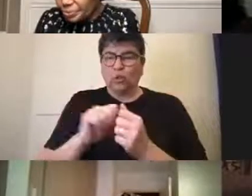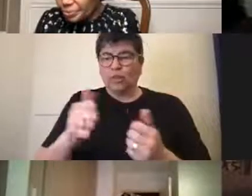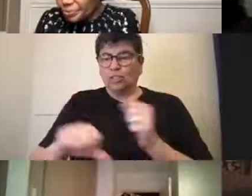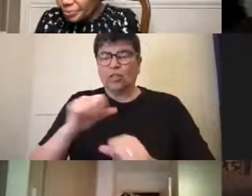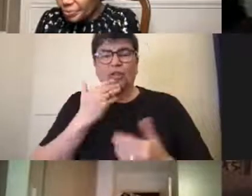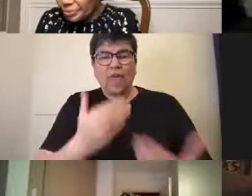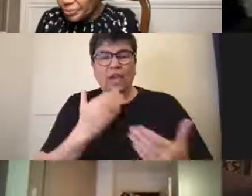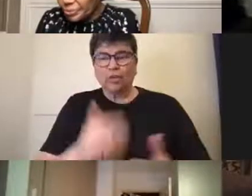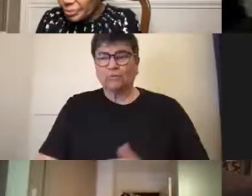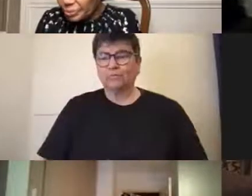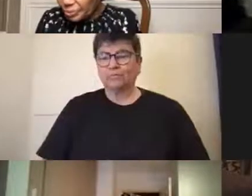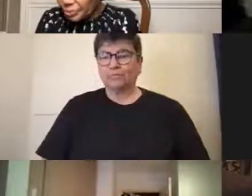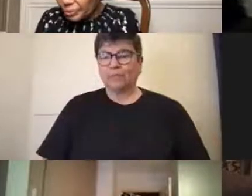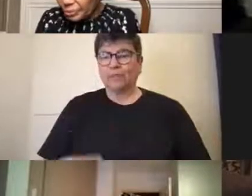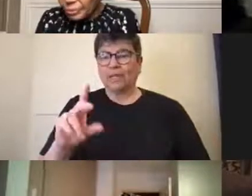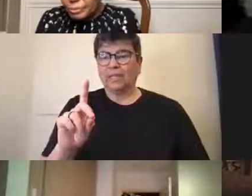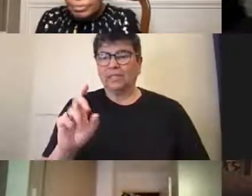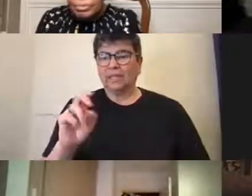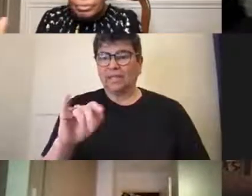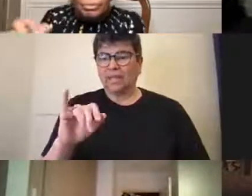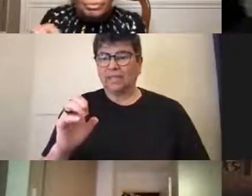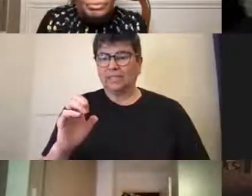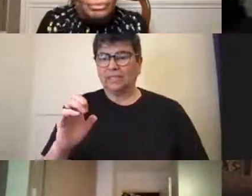you, all right. Okay, Denise, real quick, because then I have a question.